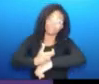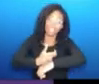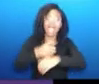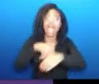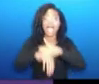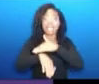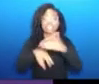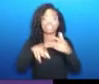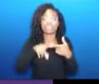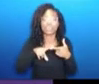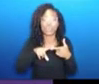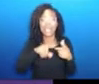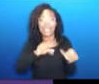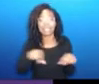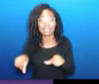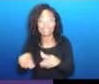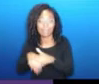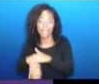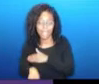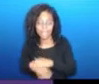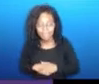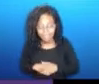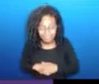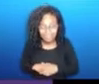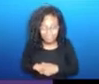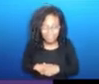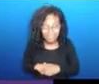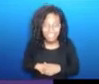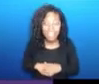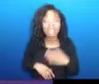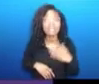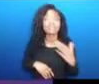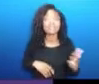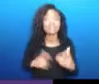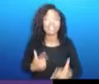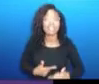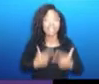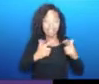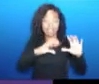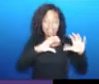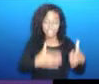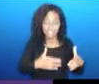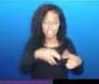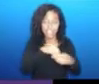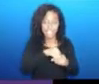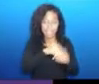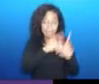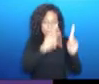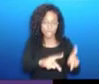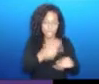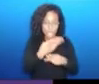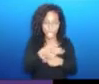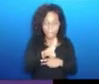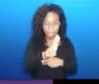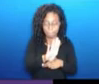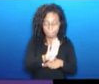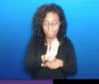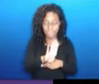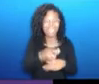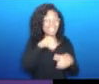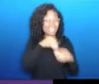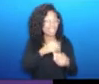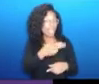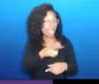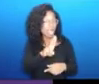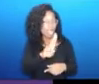Like I said, one of our divisions is the live division, and this provides in-person hub. In the hub,